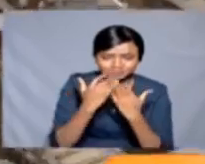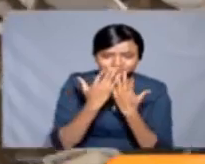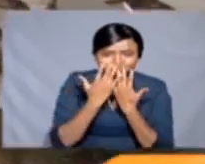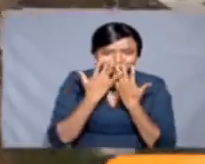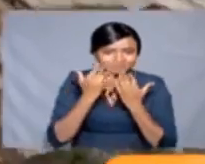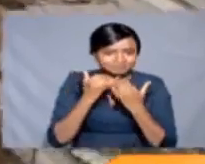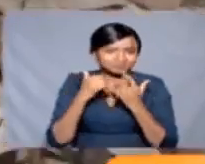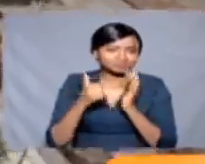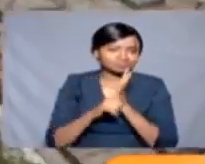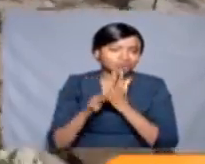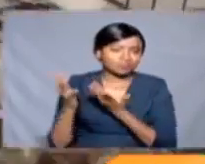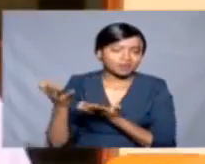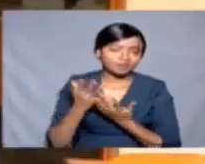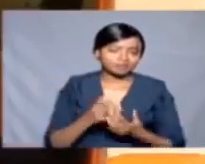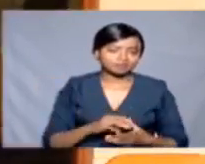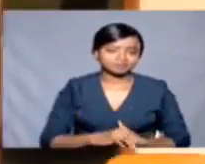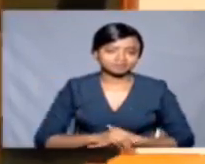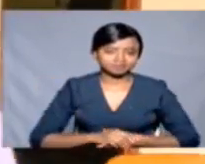problems.